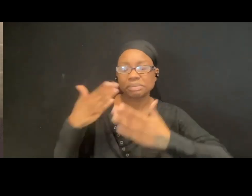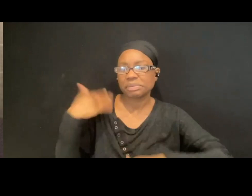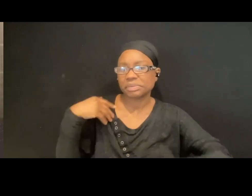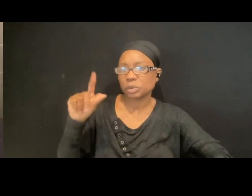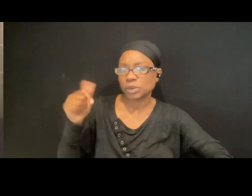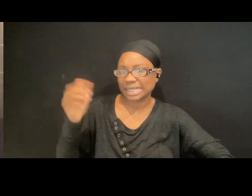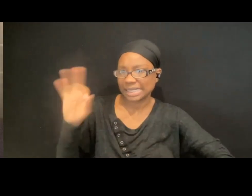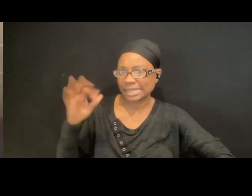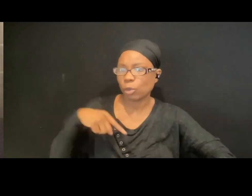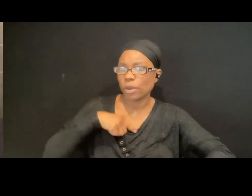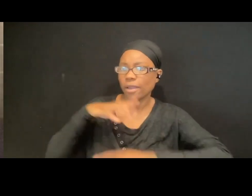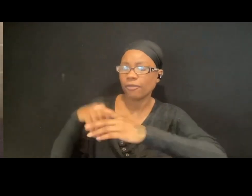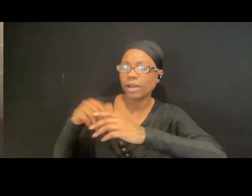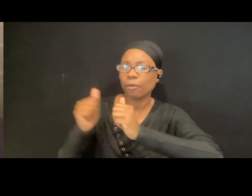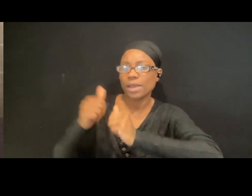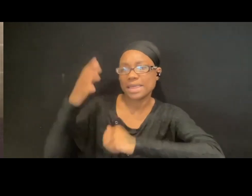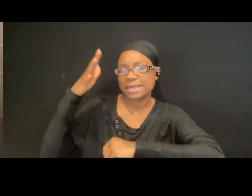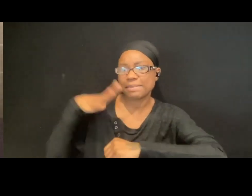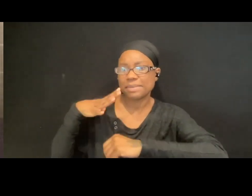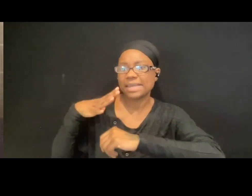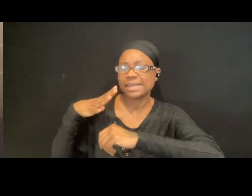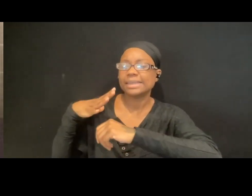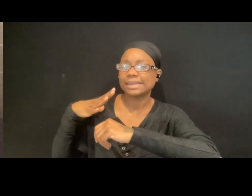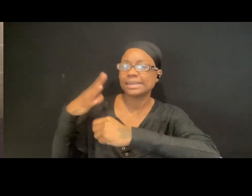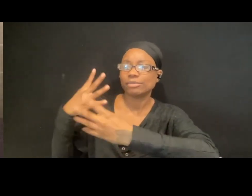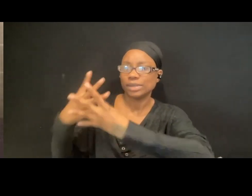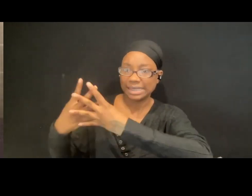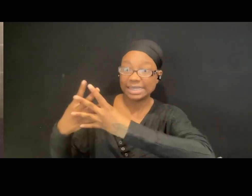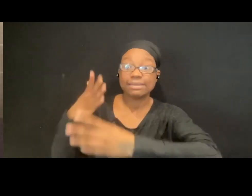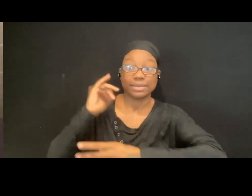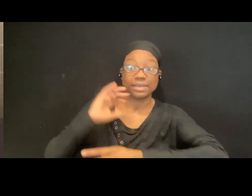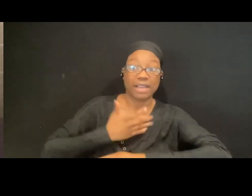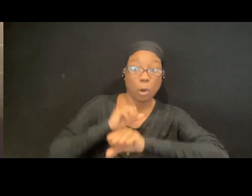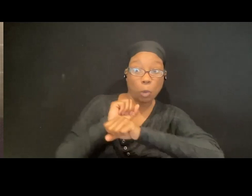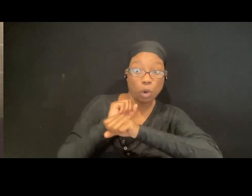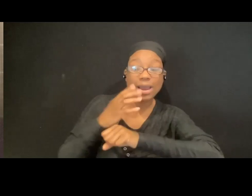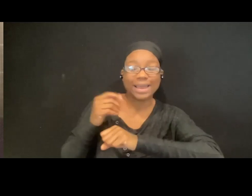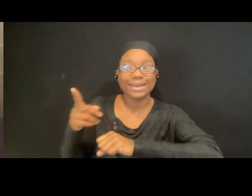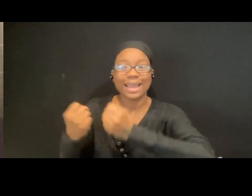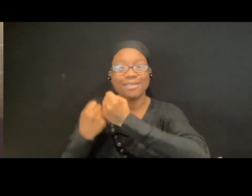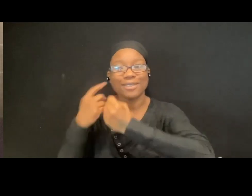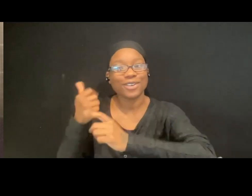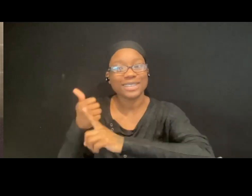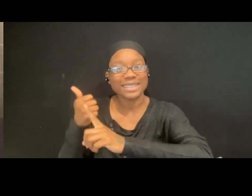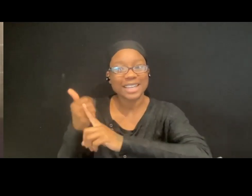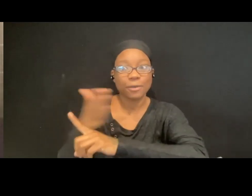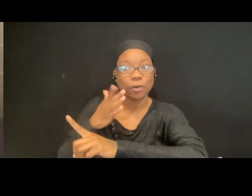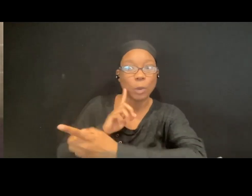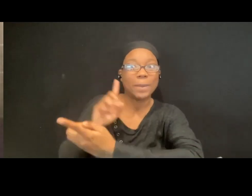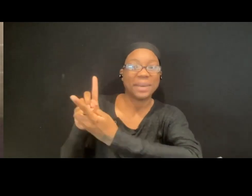because of our work and because of her advocating for herself, right, before we even met her, we were able to get her